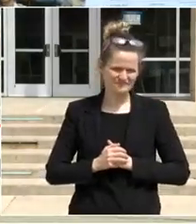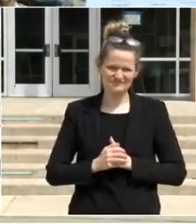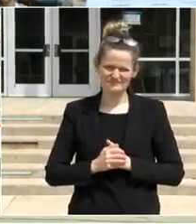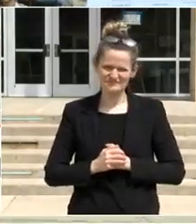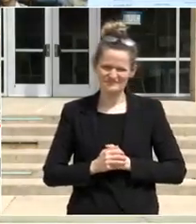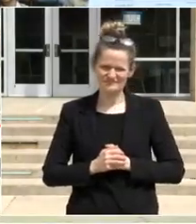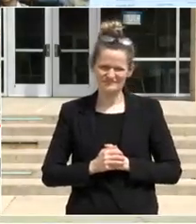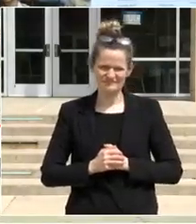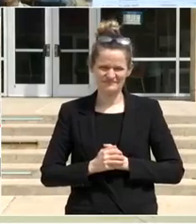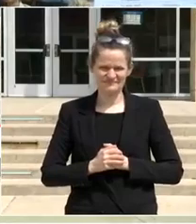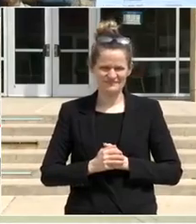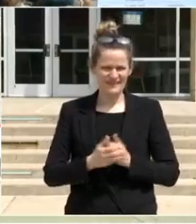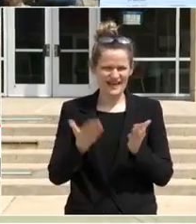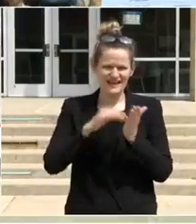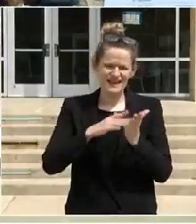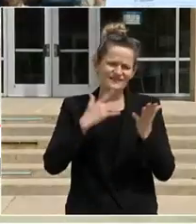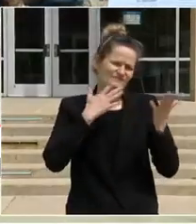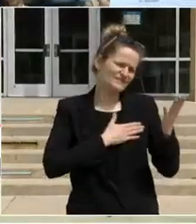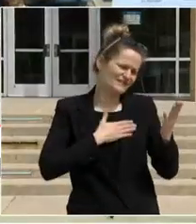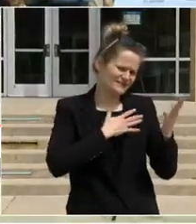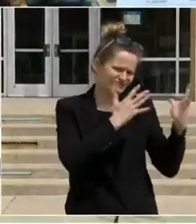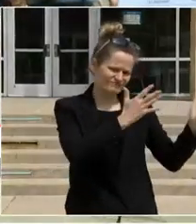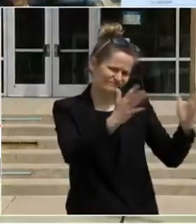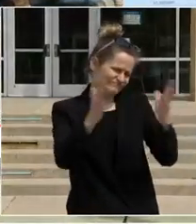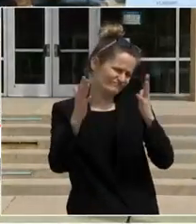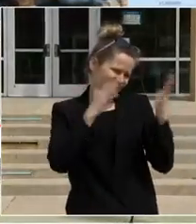Again, let's give all of our principals a round of applause.